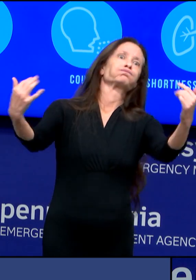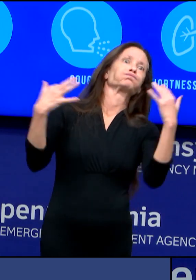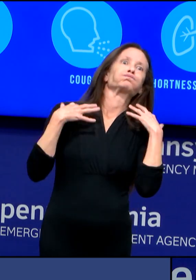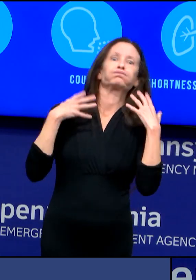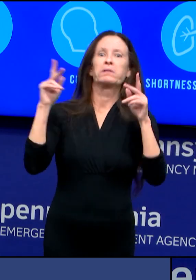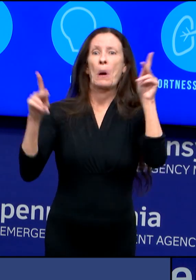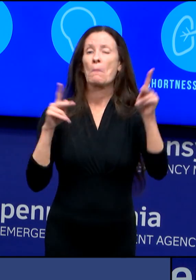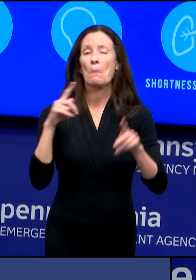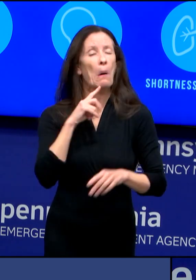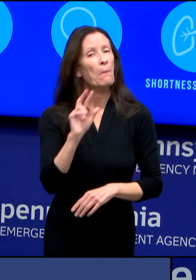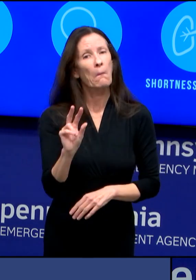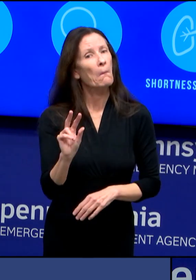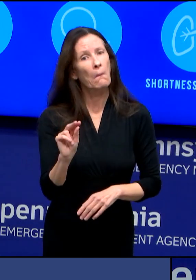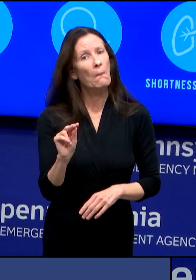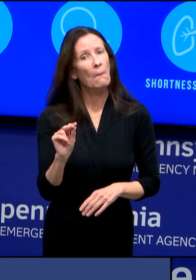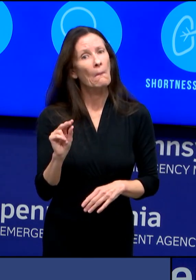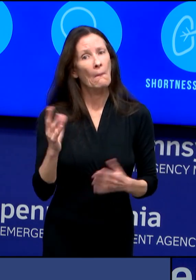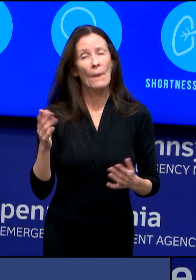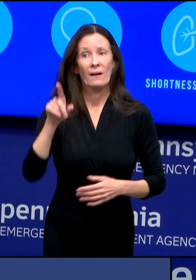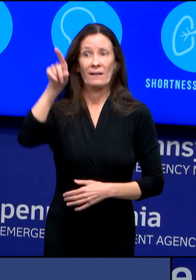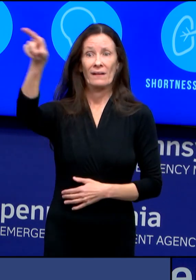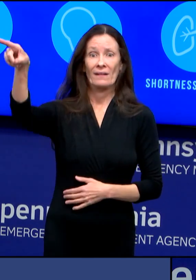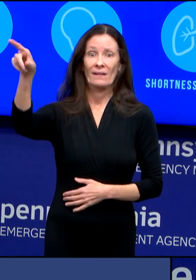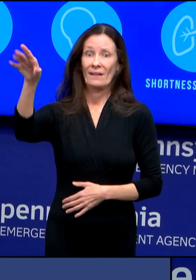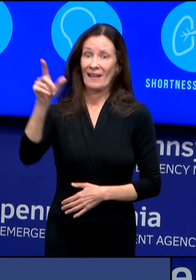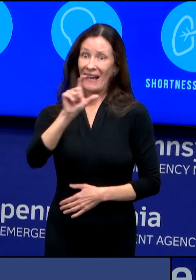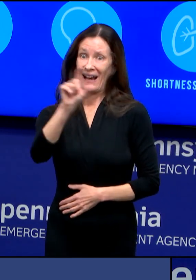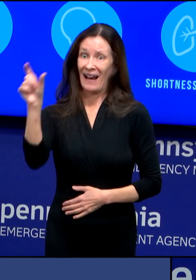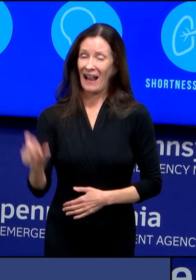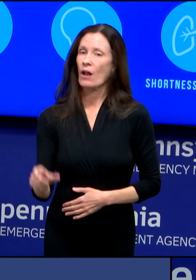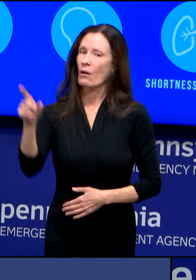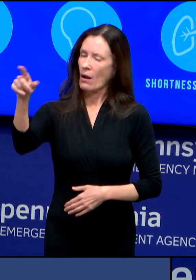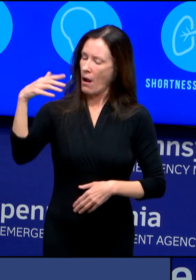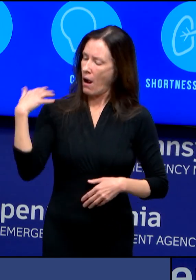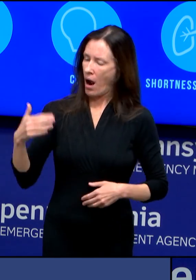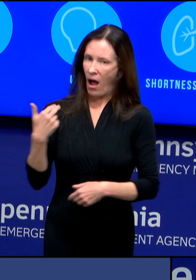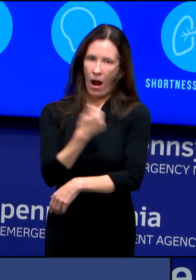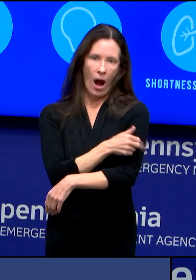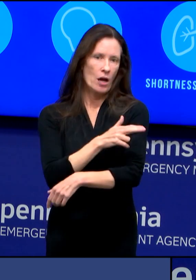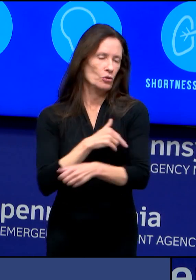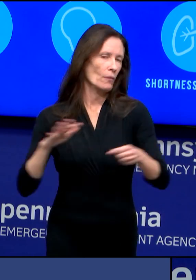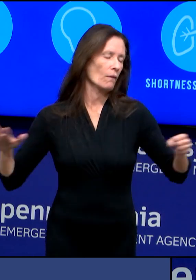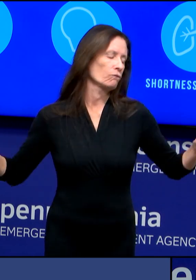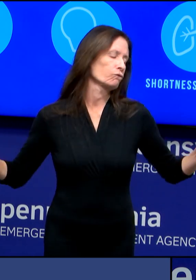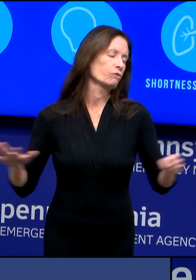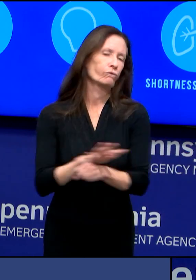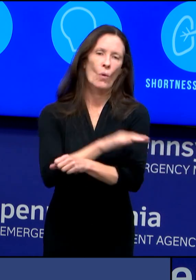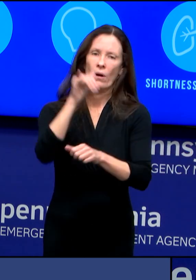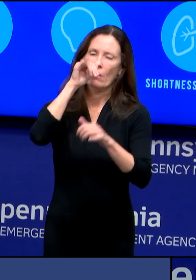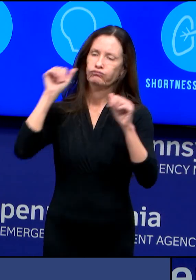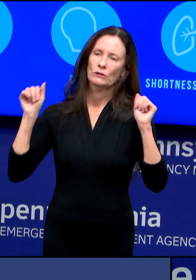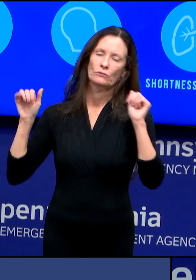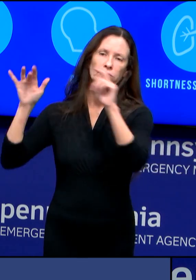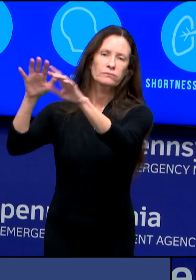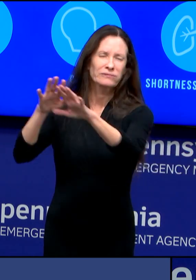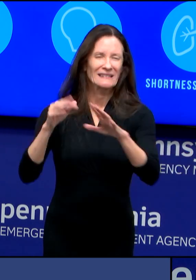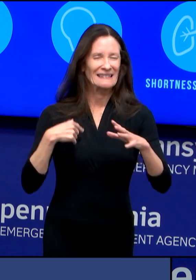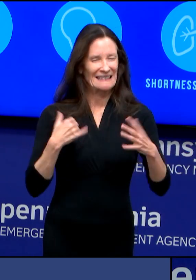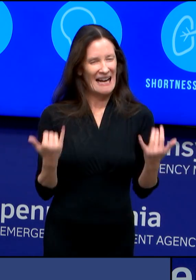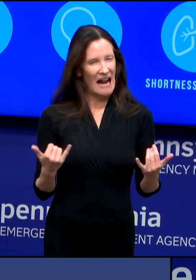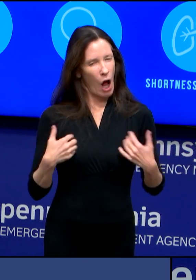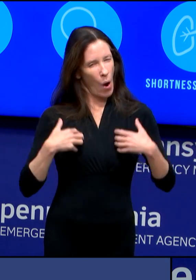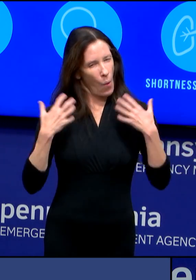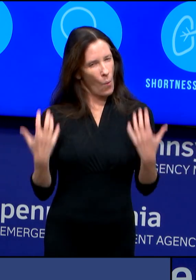Italy. And our goal is to provide resilience in that system and make sure that we have the resources available to equip